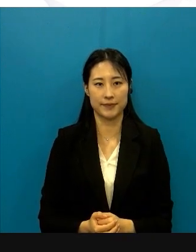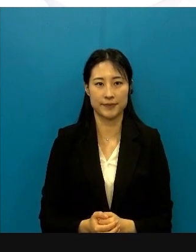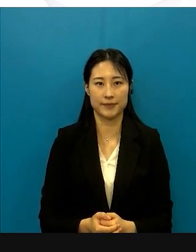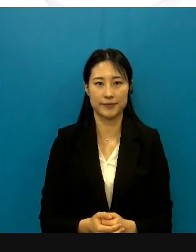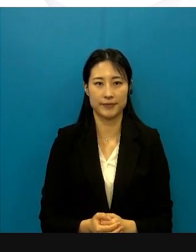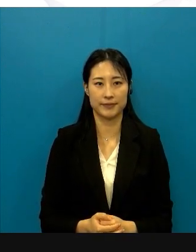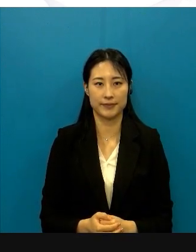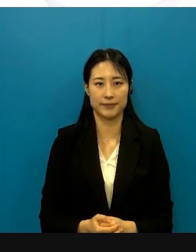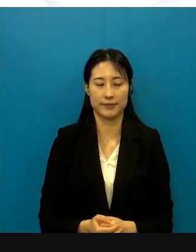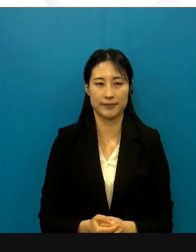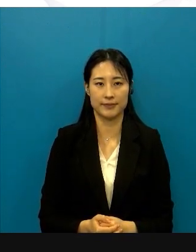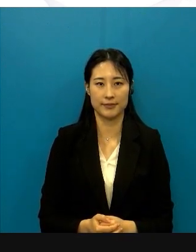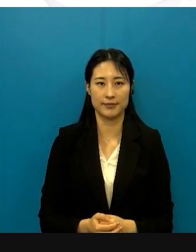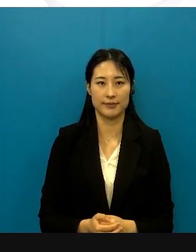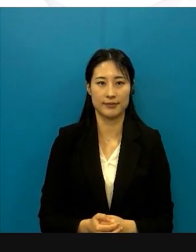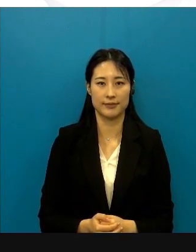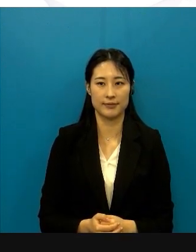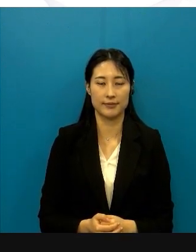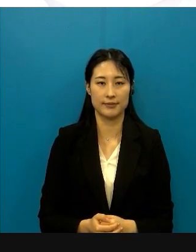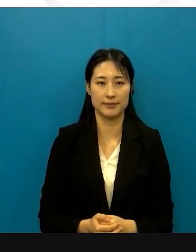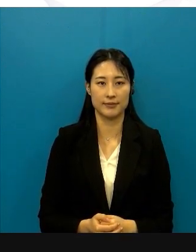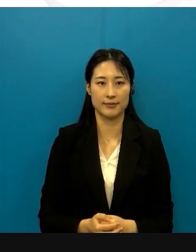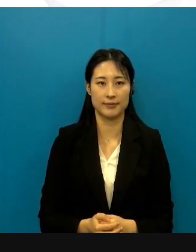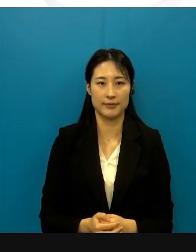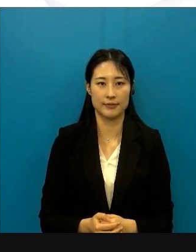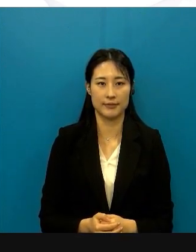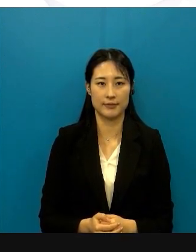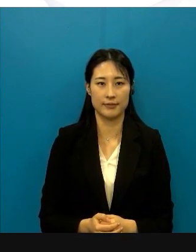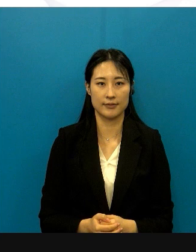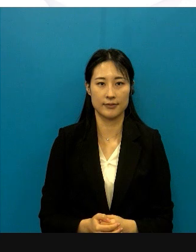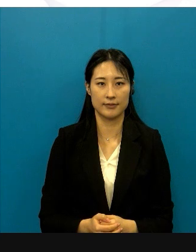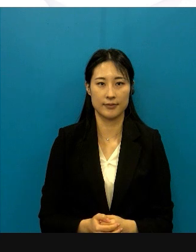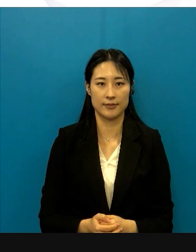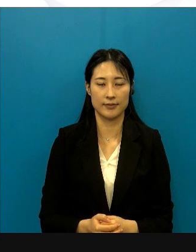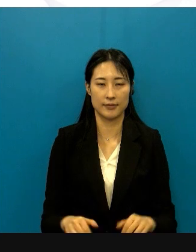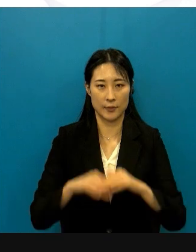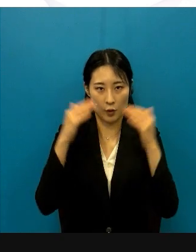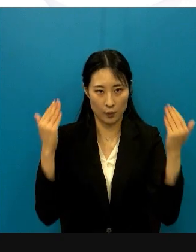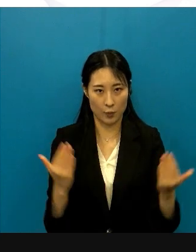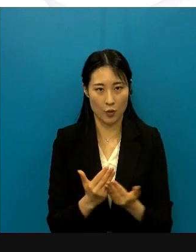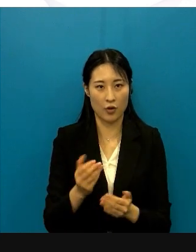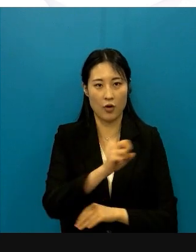a tremendous coverage in the mass media.